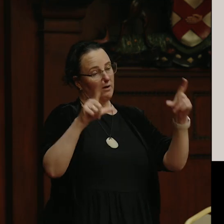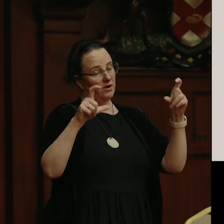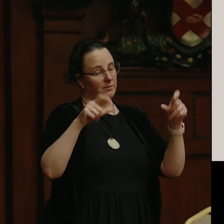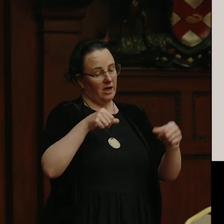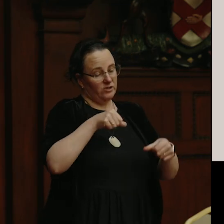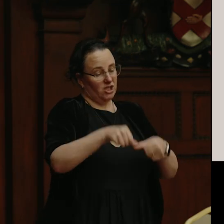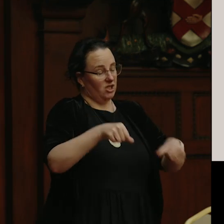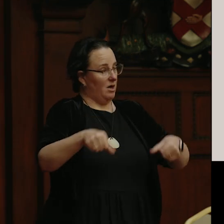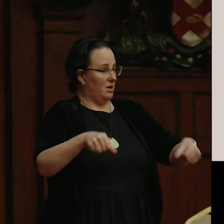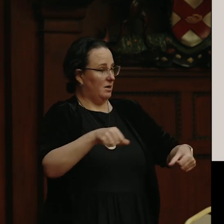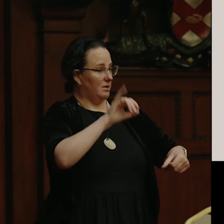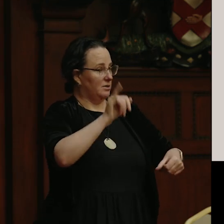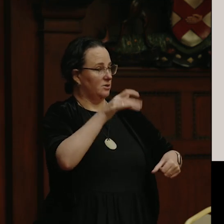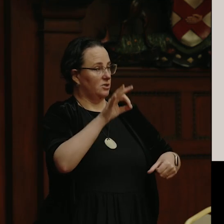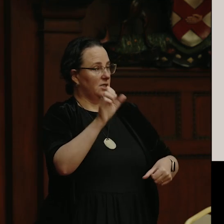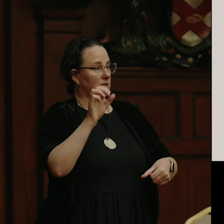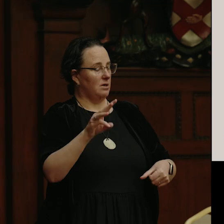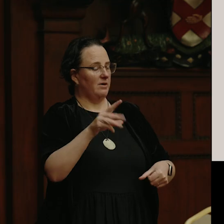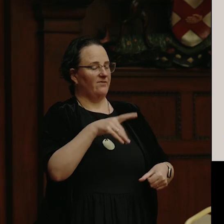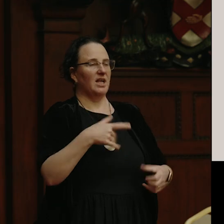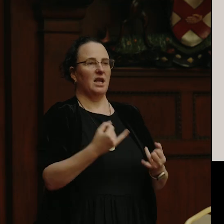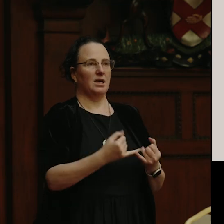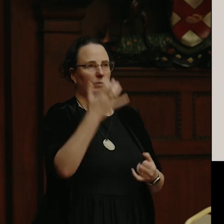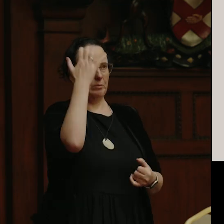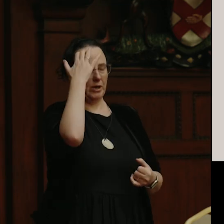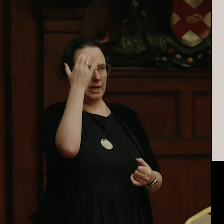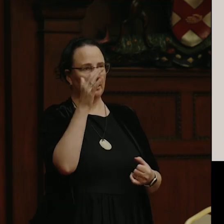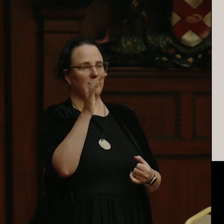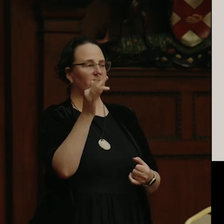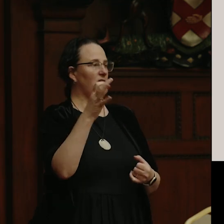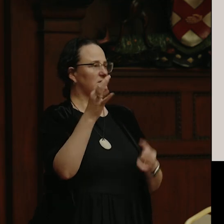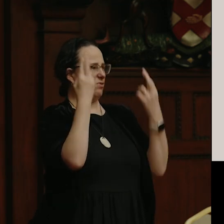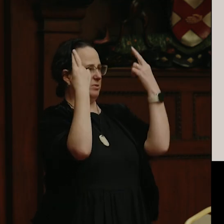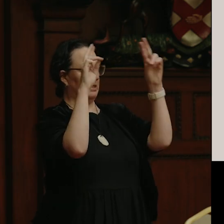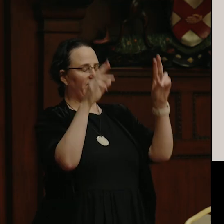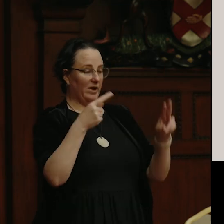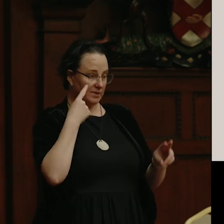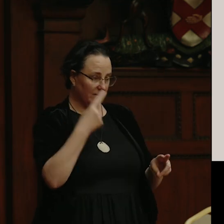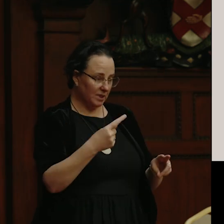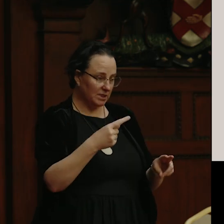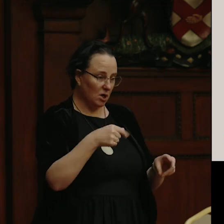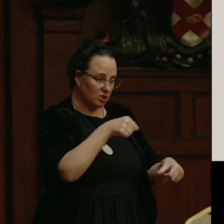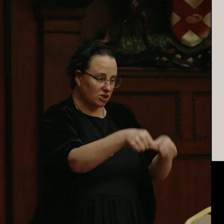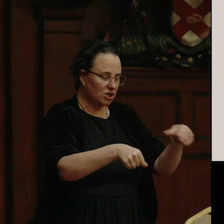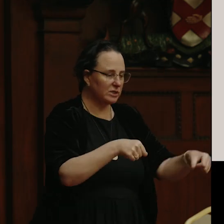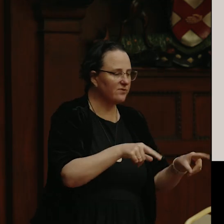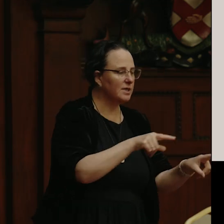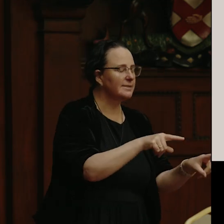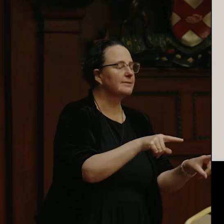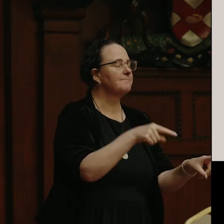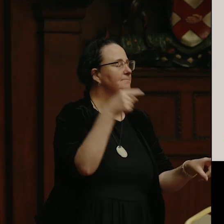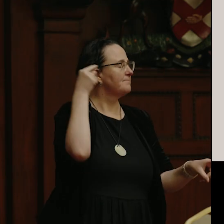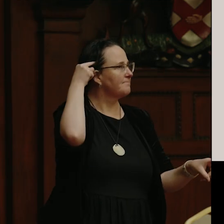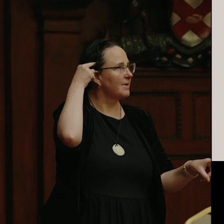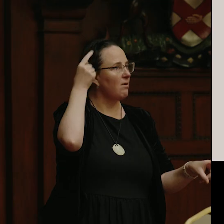jigsaw to communicate their experience of living with brain fog. They just said every time they saw a jigsaw puzzle, it reminded them of how much they